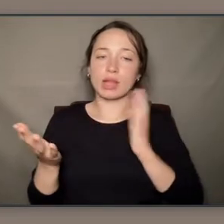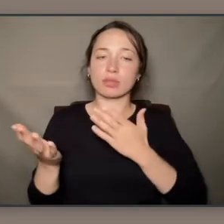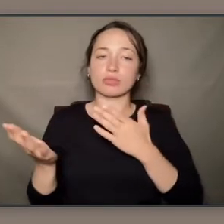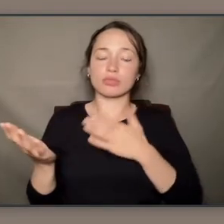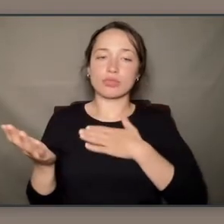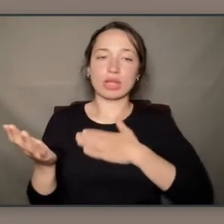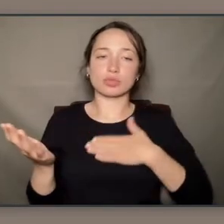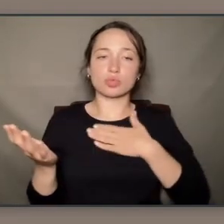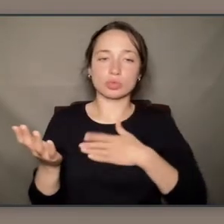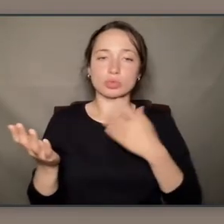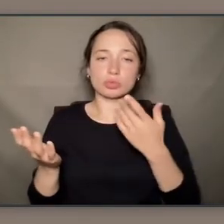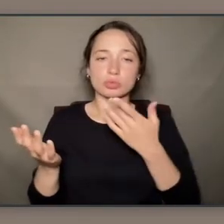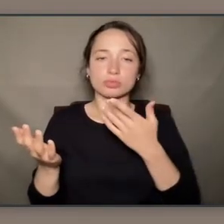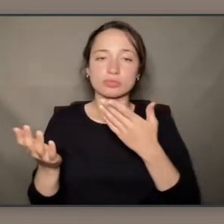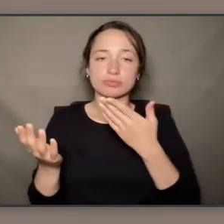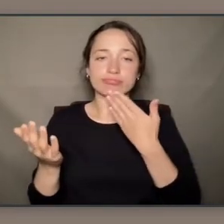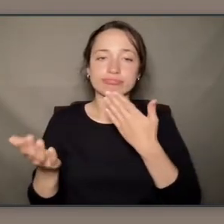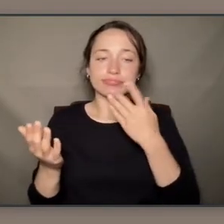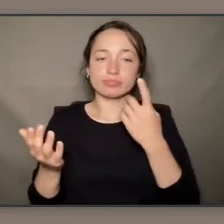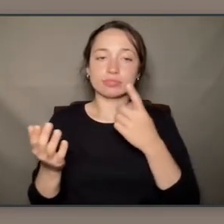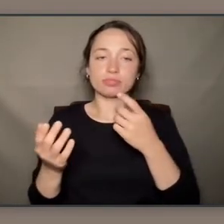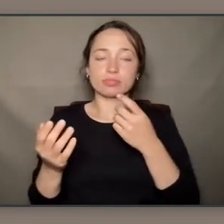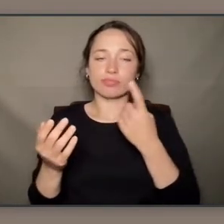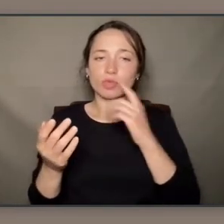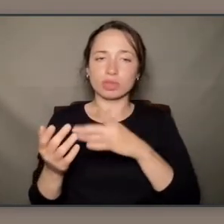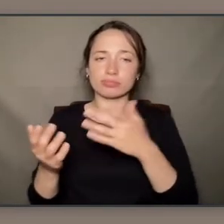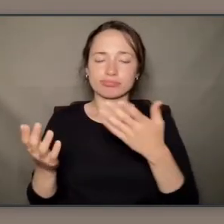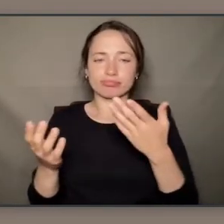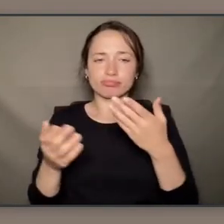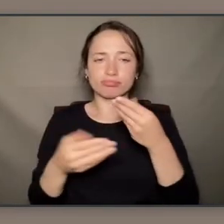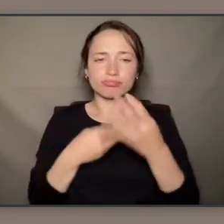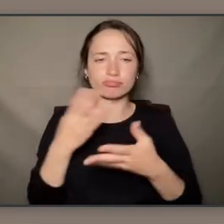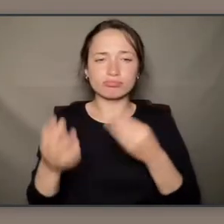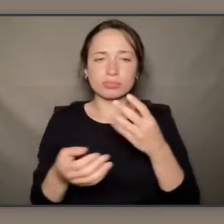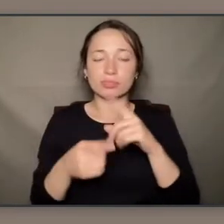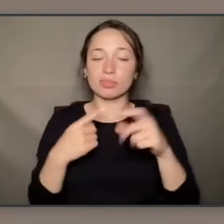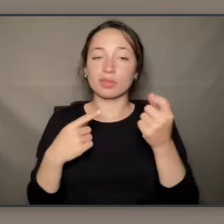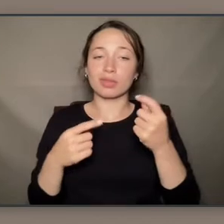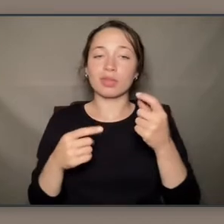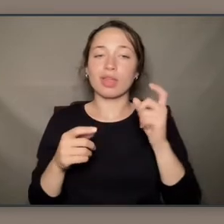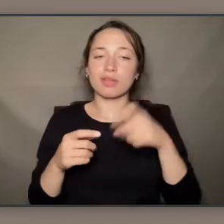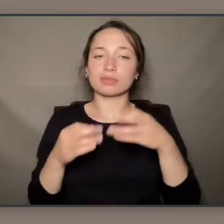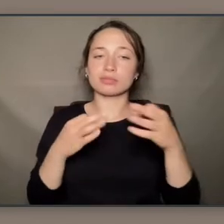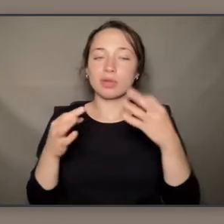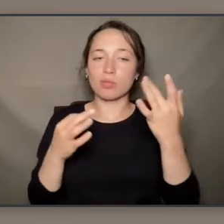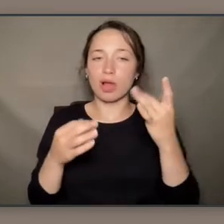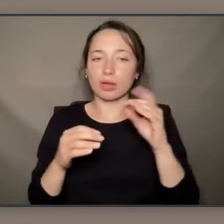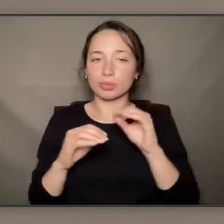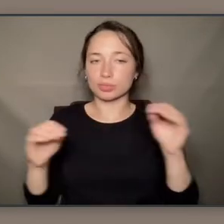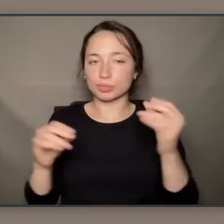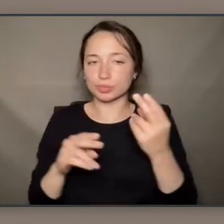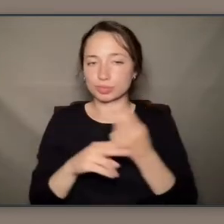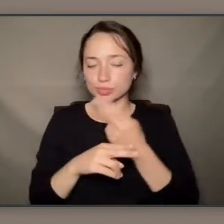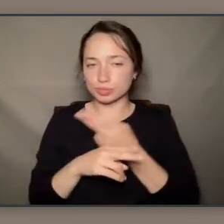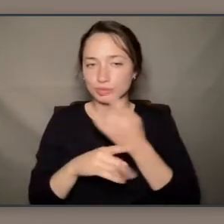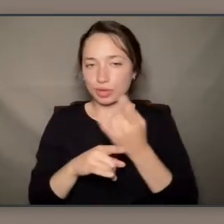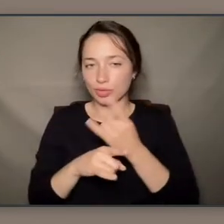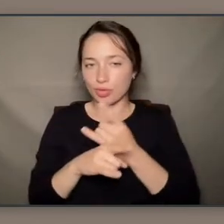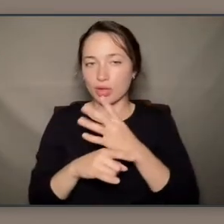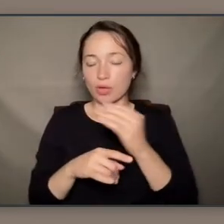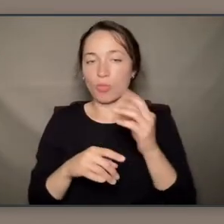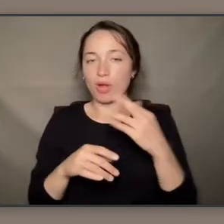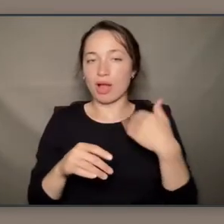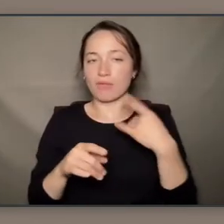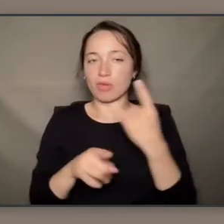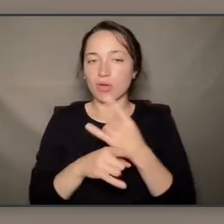for them, for their generosity, but then to explain why it is we choose not to use alcohol or have alcohol